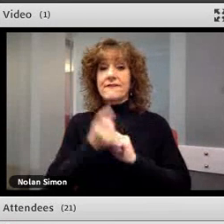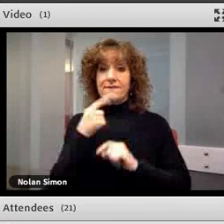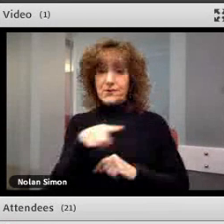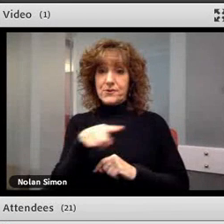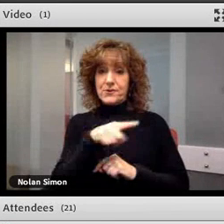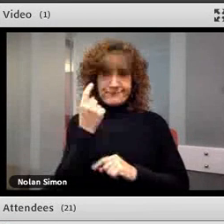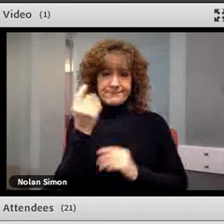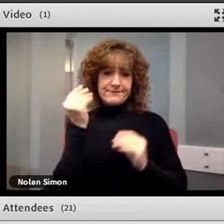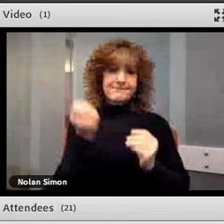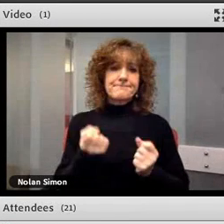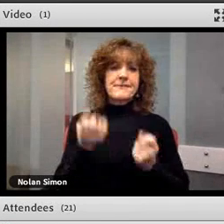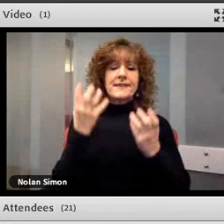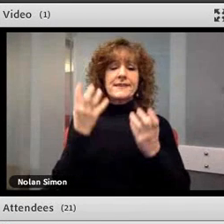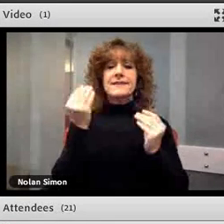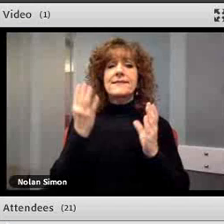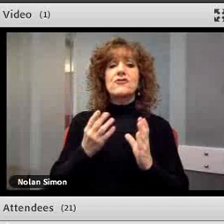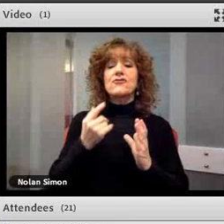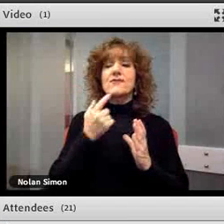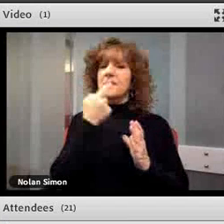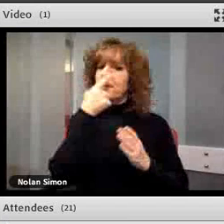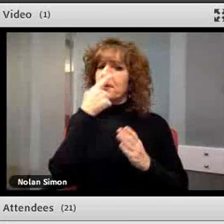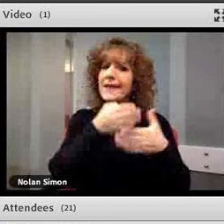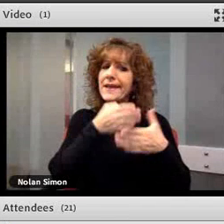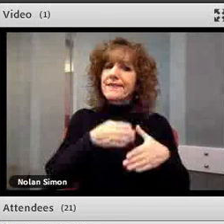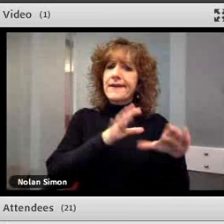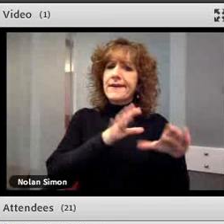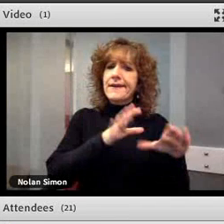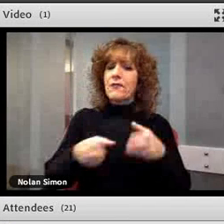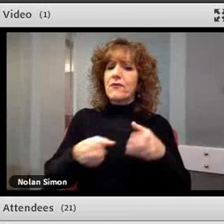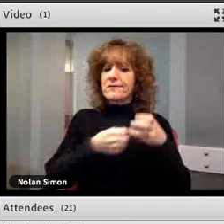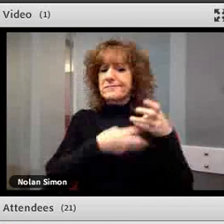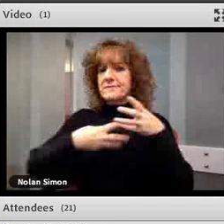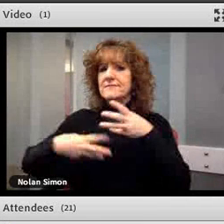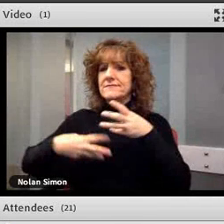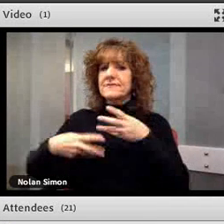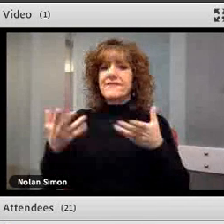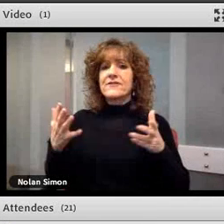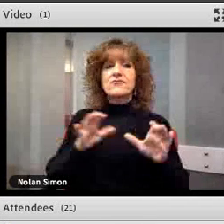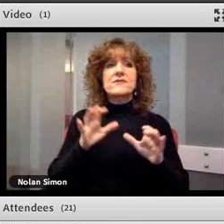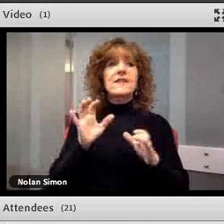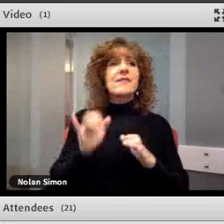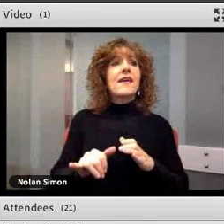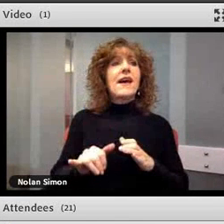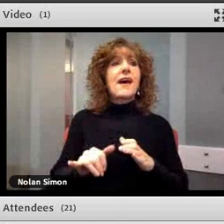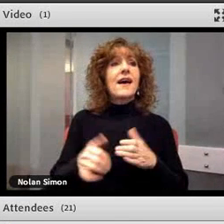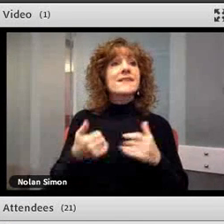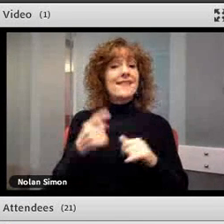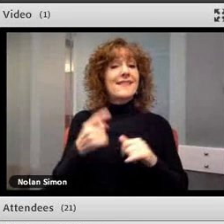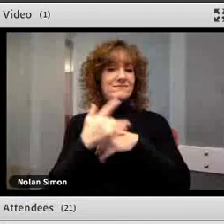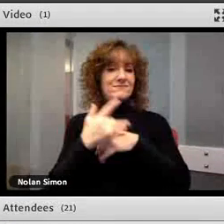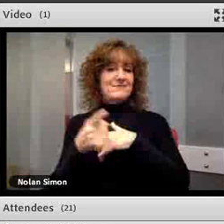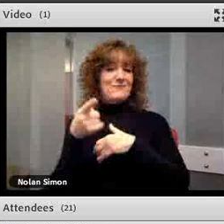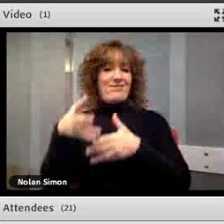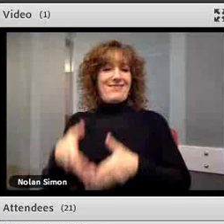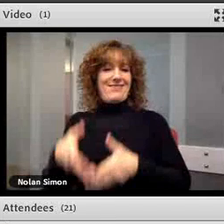that we could, if we would divide these up into categories, and we've done that. We still have a spot available for one more